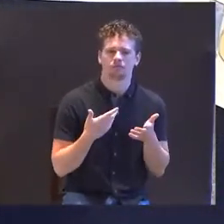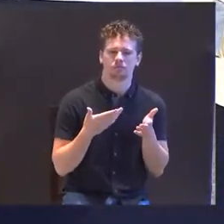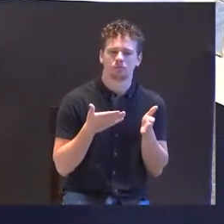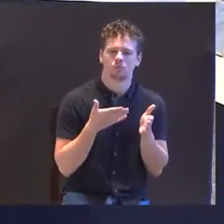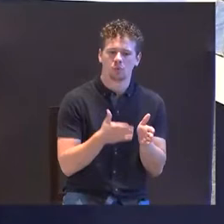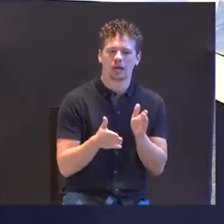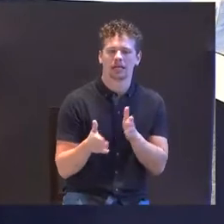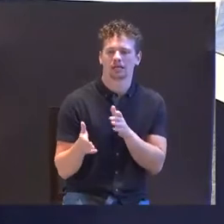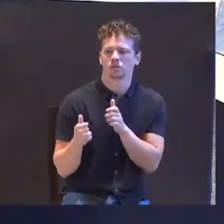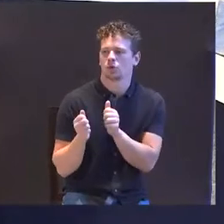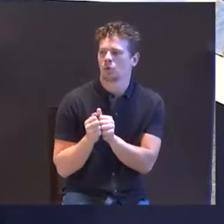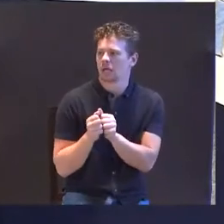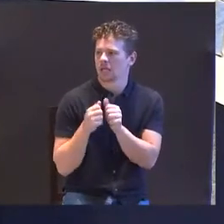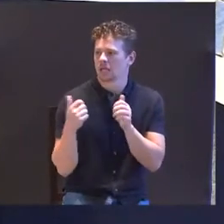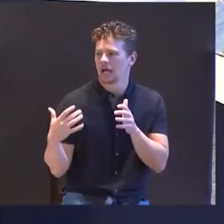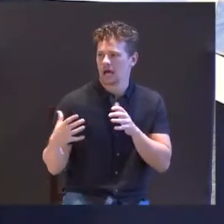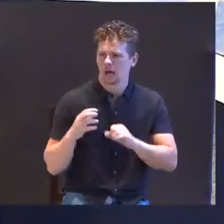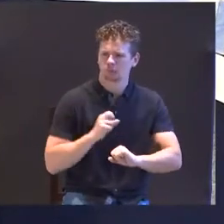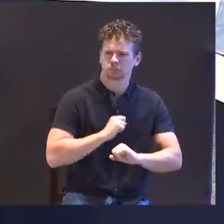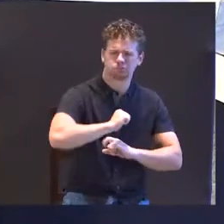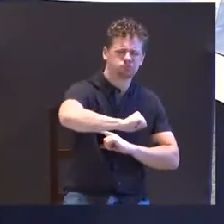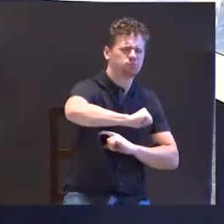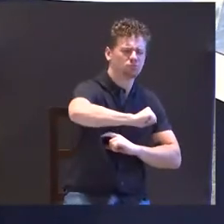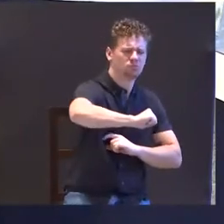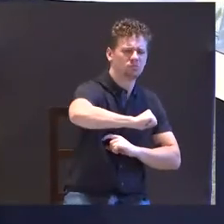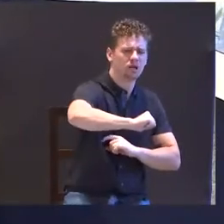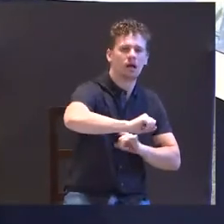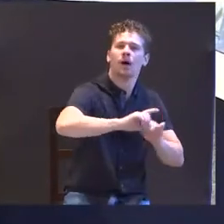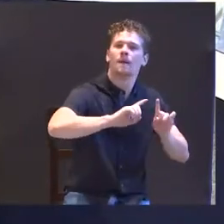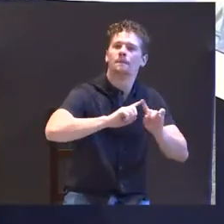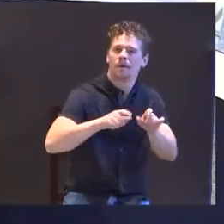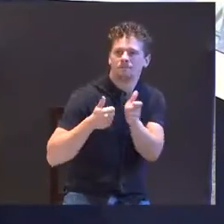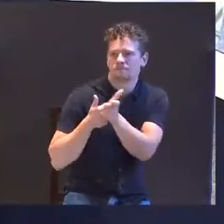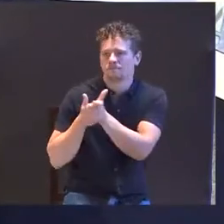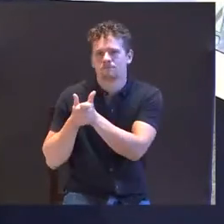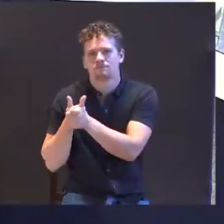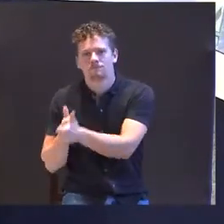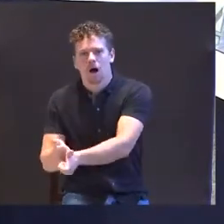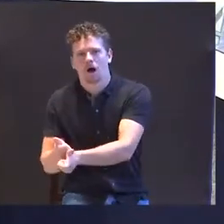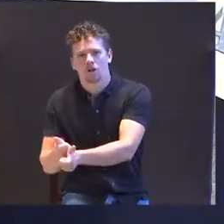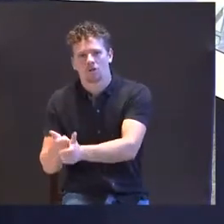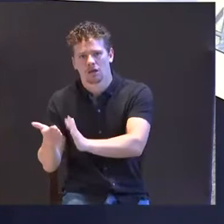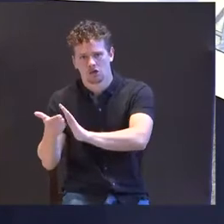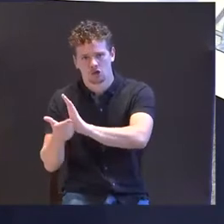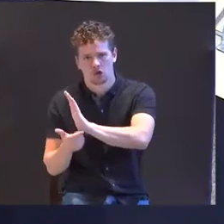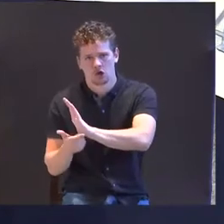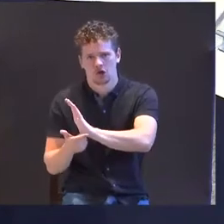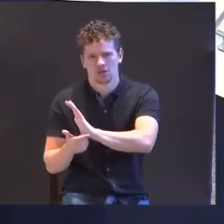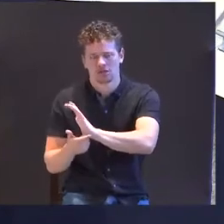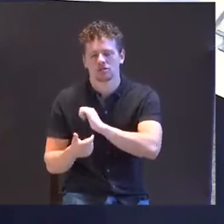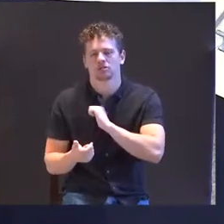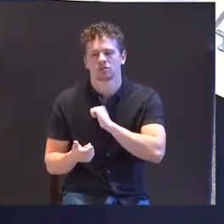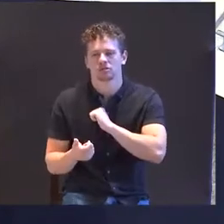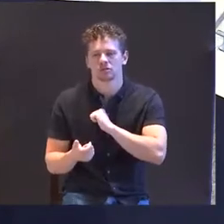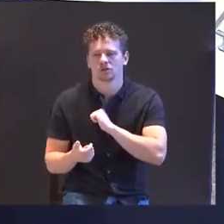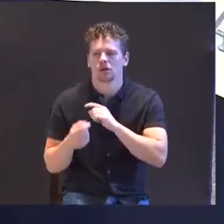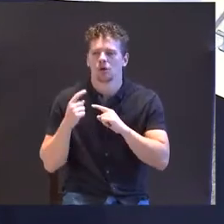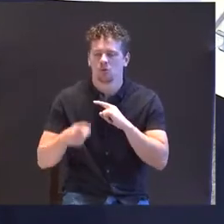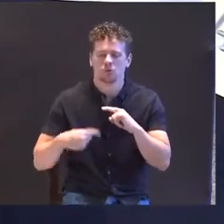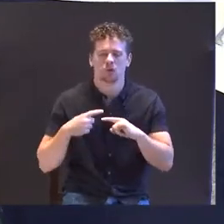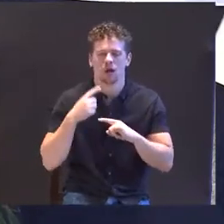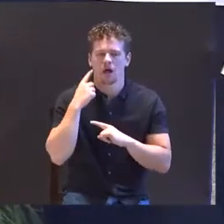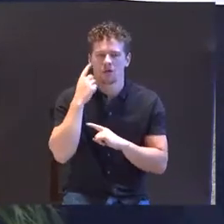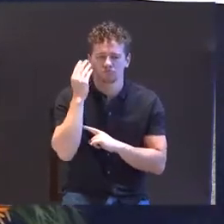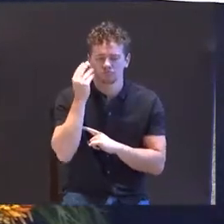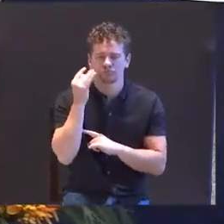and keep those laws. And of course, what I thought of when he gave that example